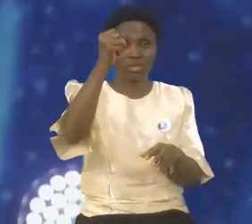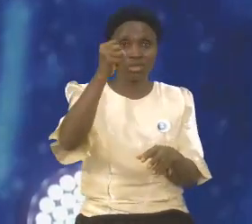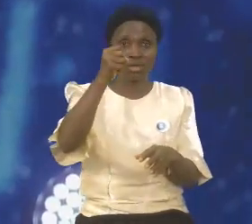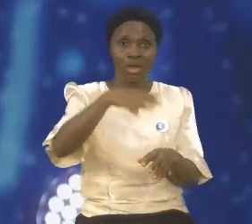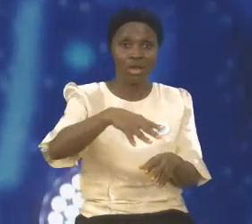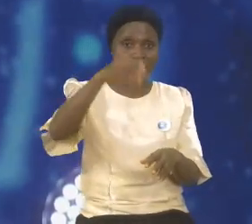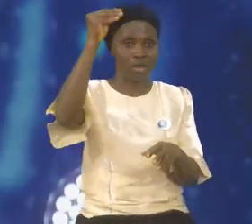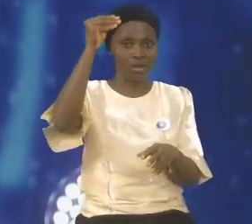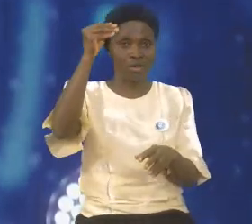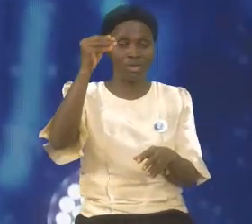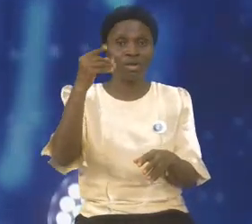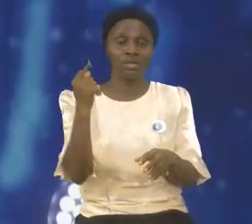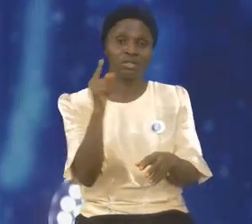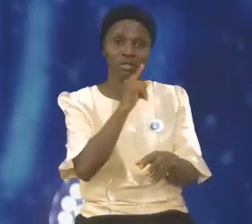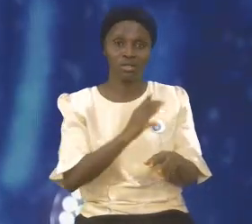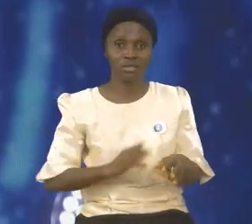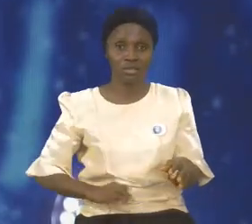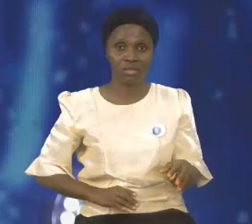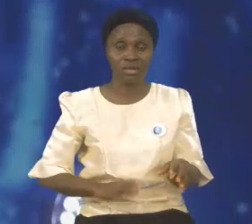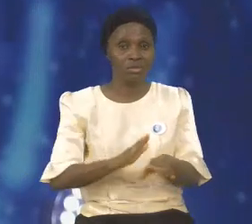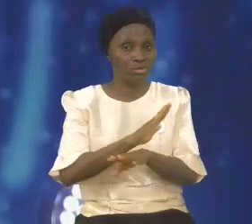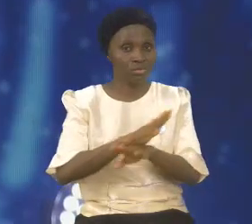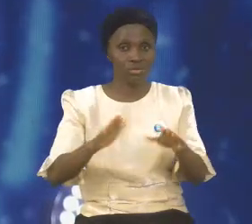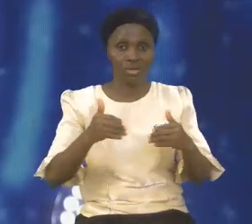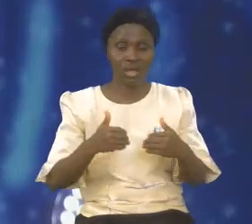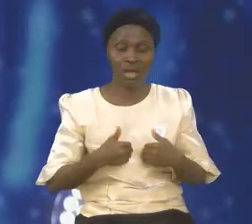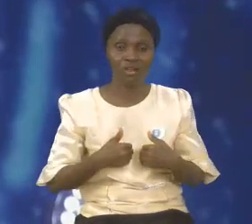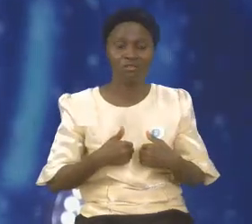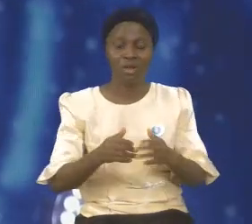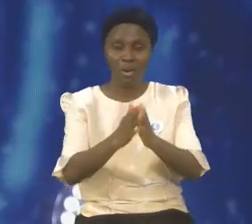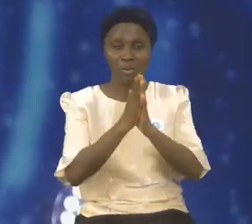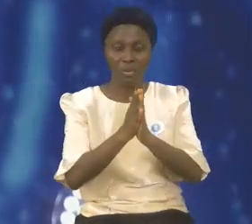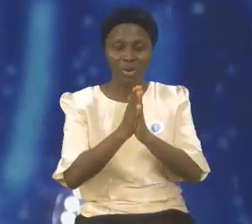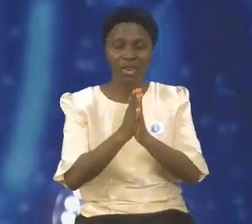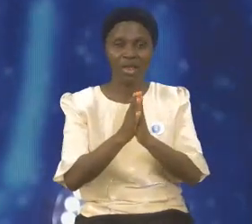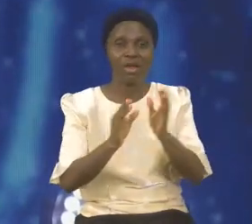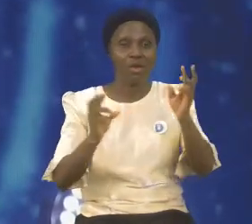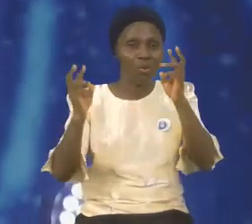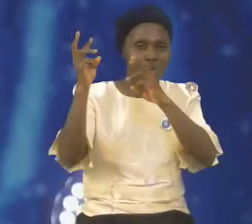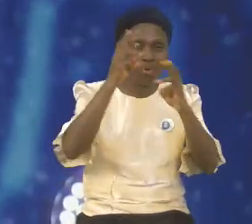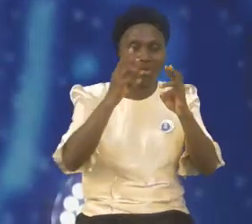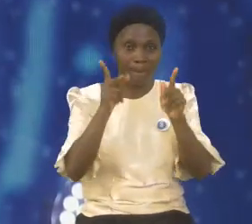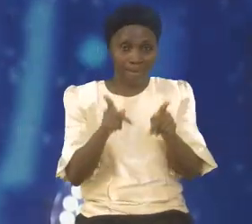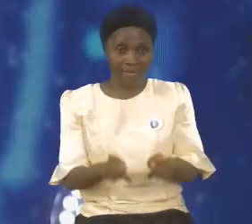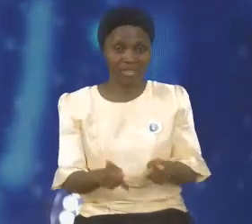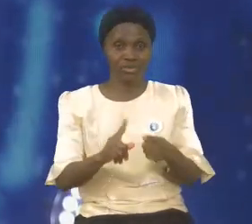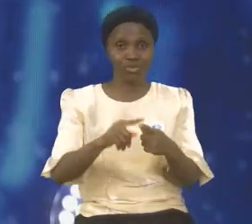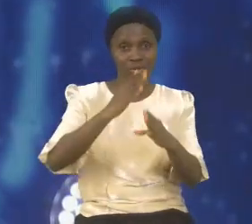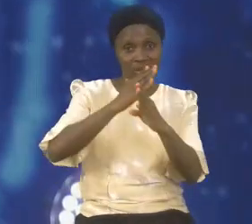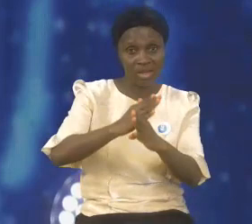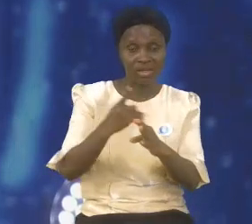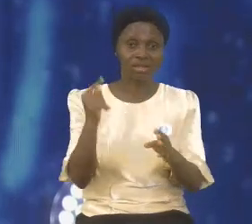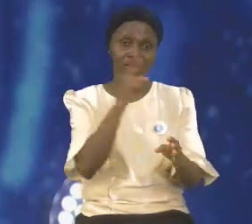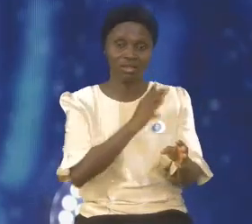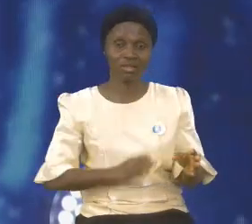will have no prayer warrior to hinder him, will have nobody possessing the gifts of the Spirit to